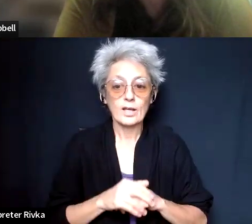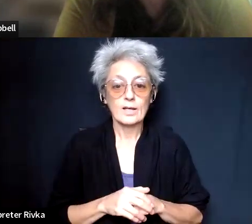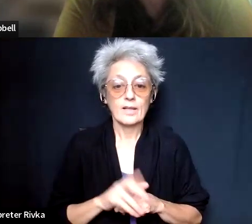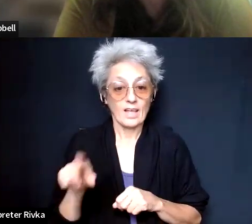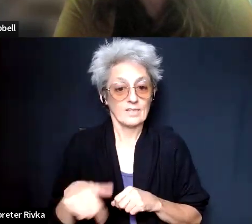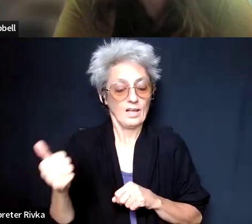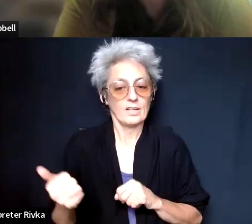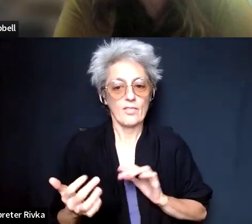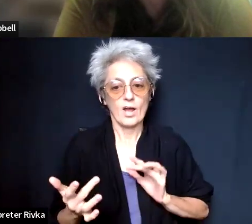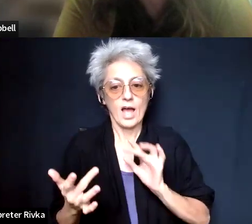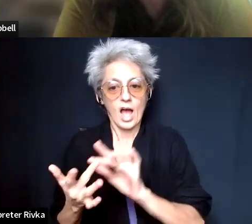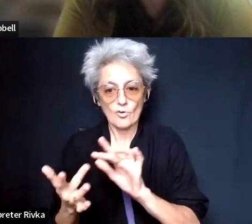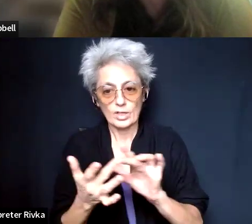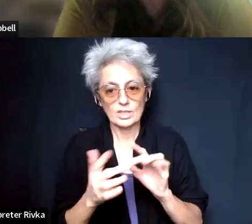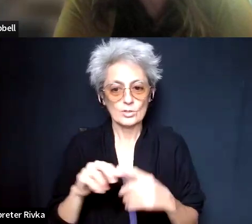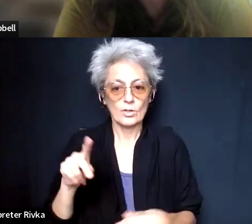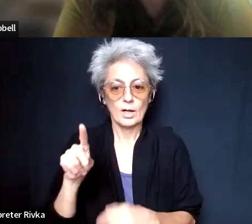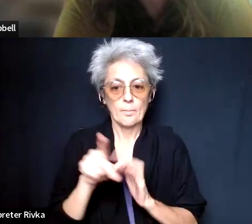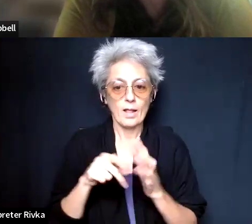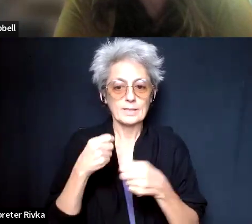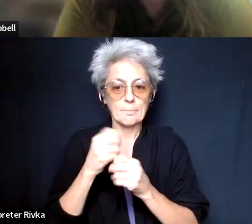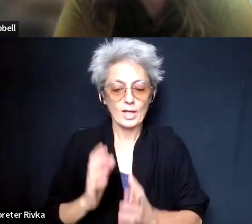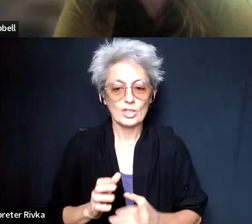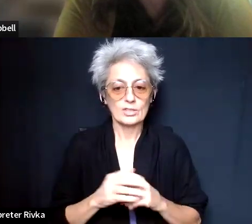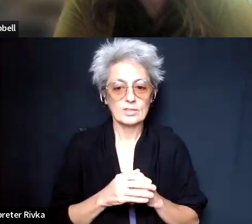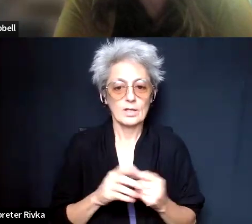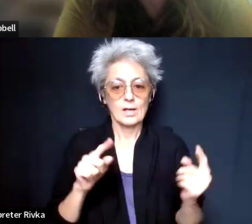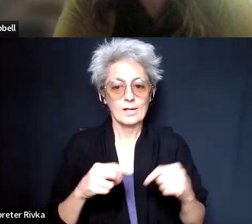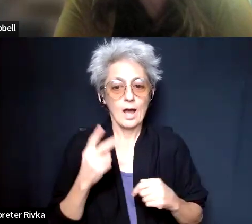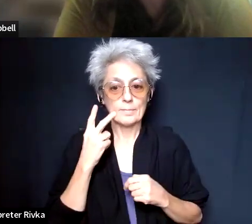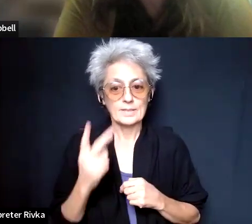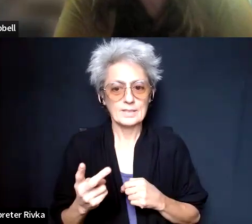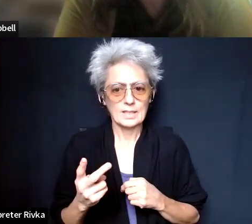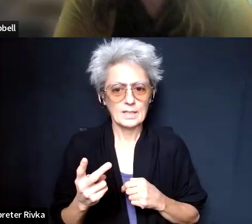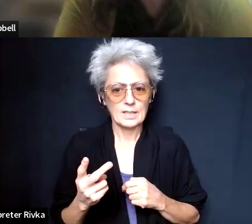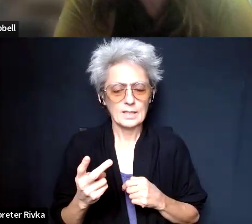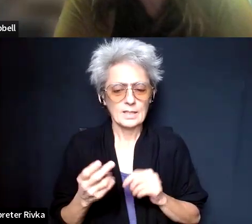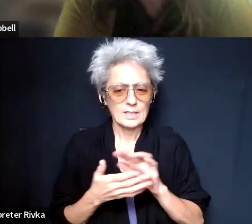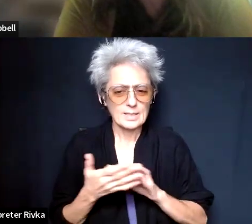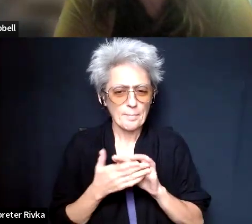to policymakers. Come see where my son or daughter's working.